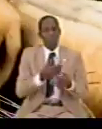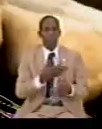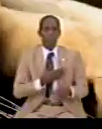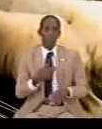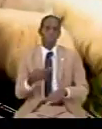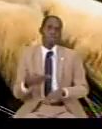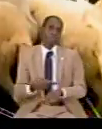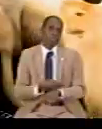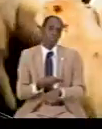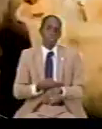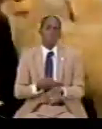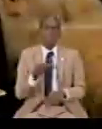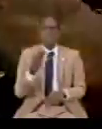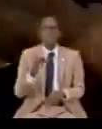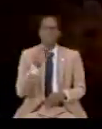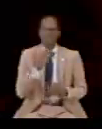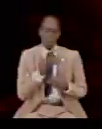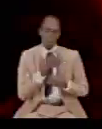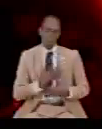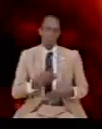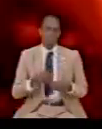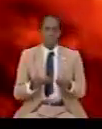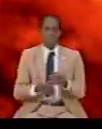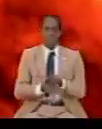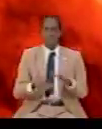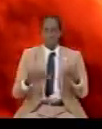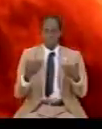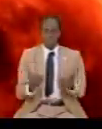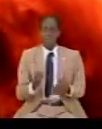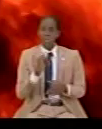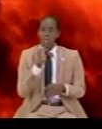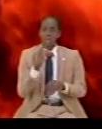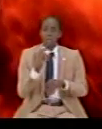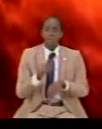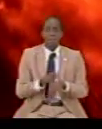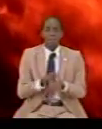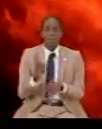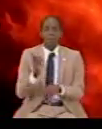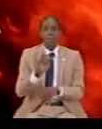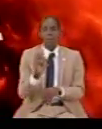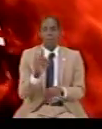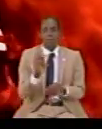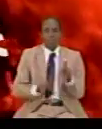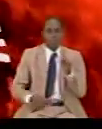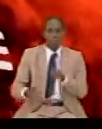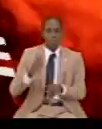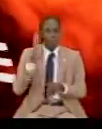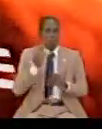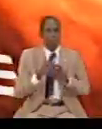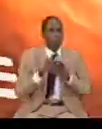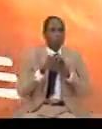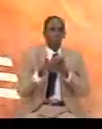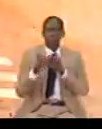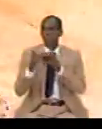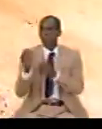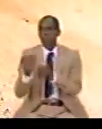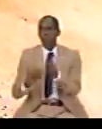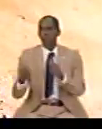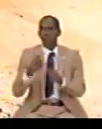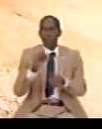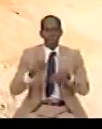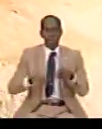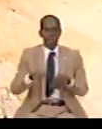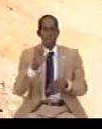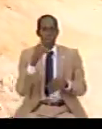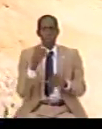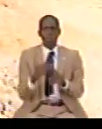There's a famine in the land. And this is the time when people, they run here, they run there, they cannot find the word of